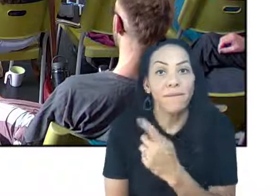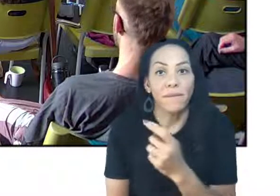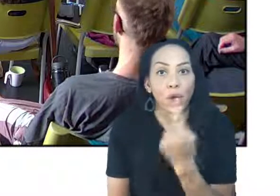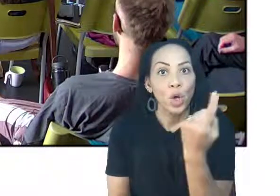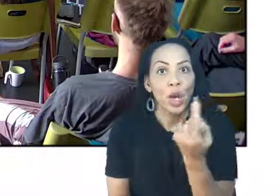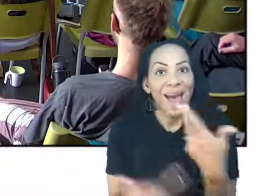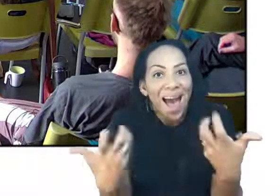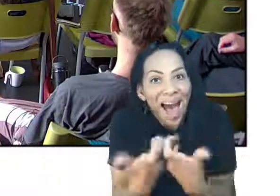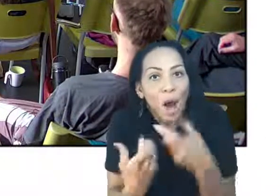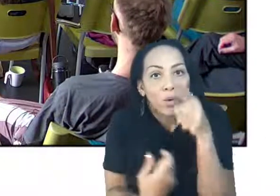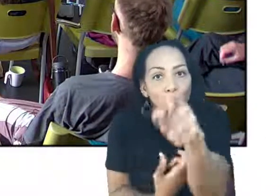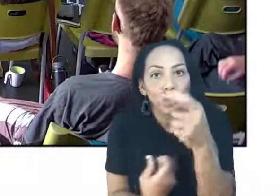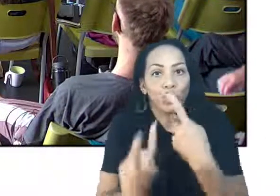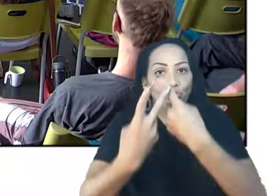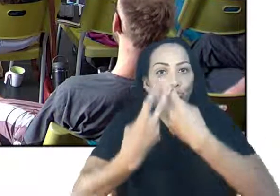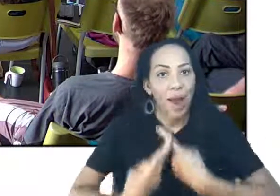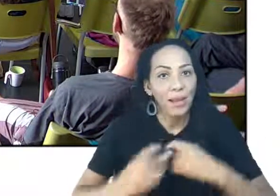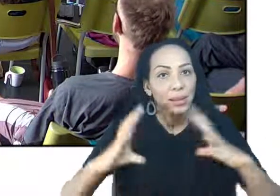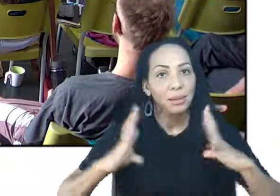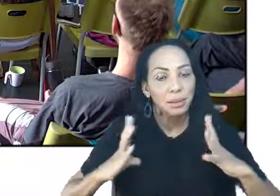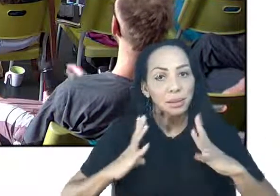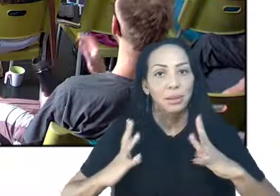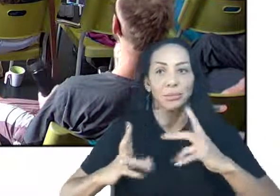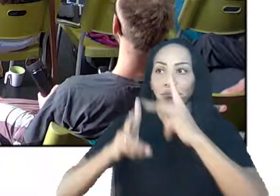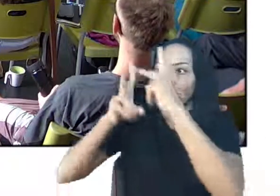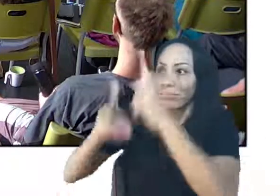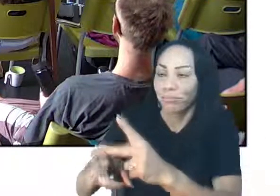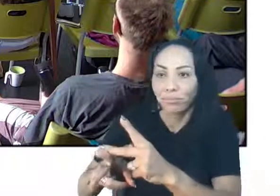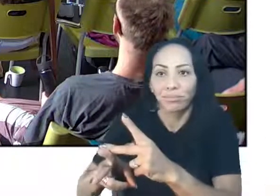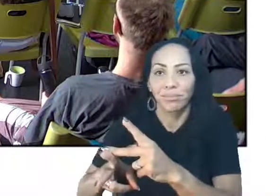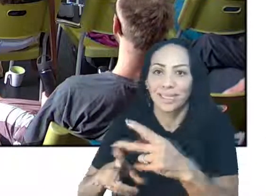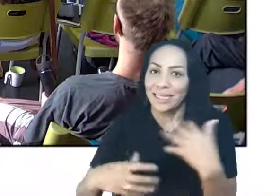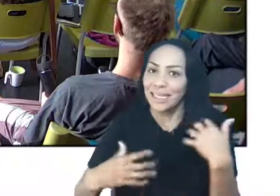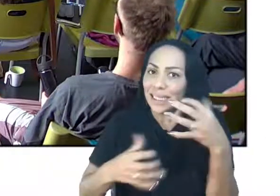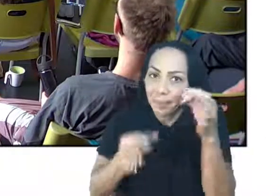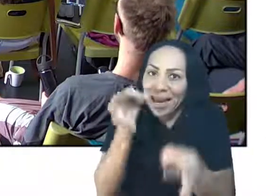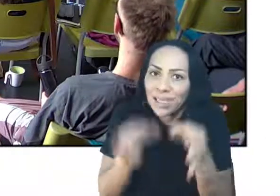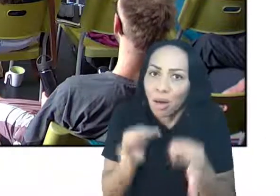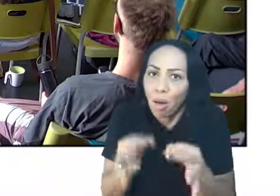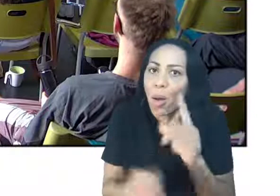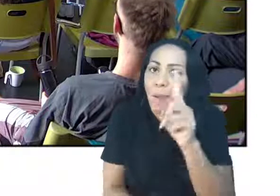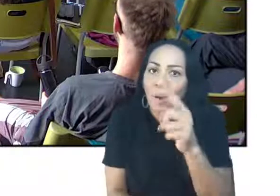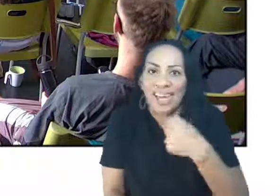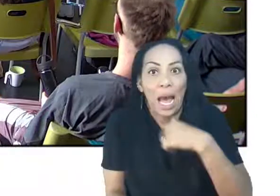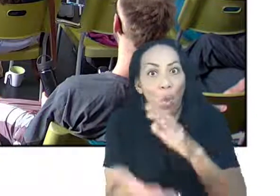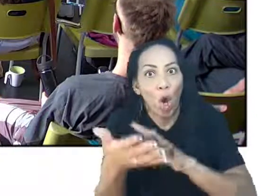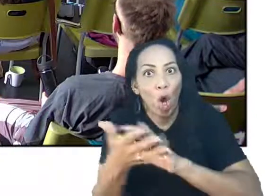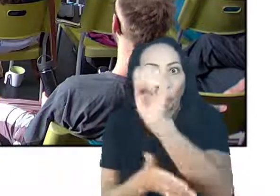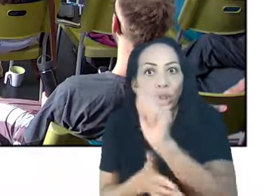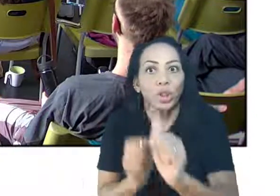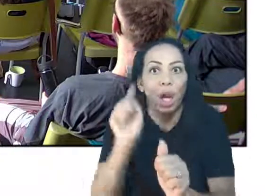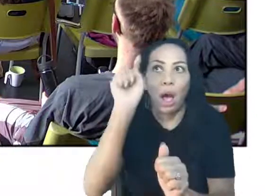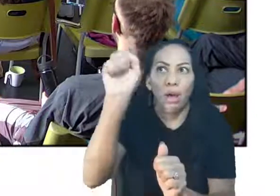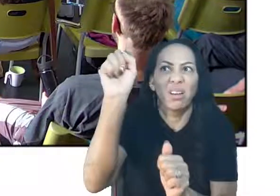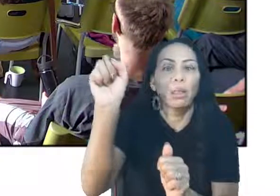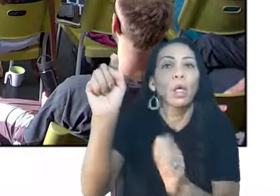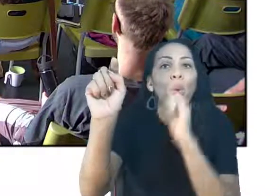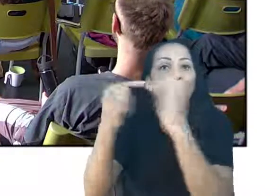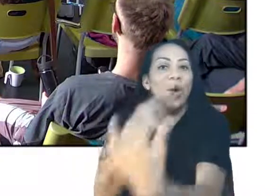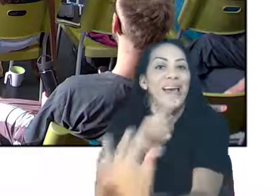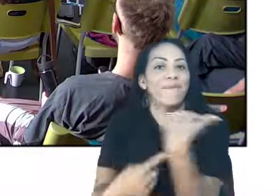they our cultures attempt to police that. Not police with actual police, but I mean attempt to influence that